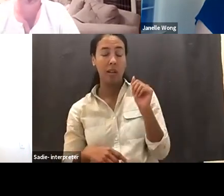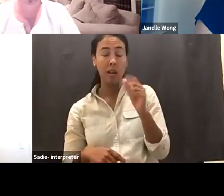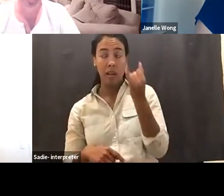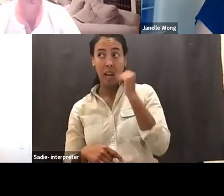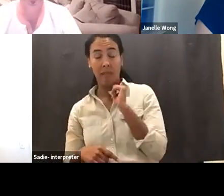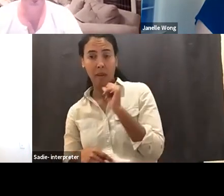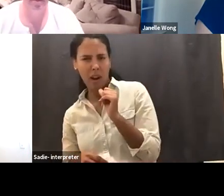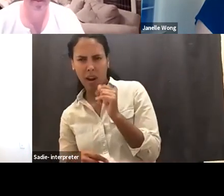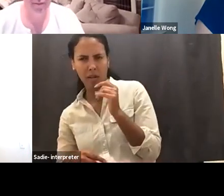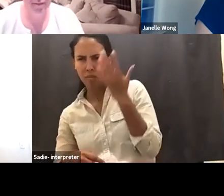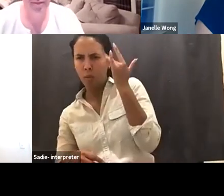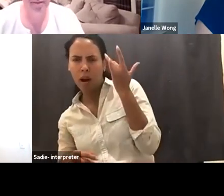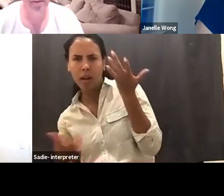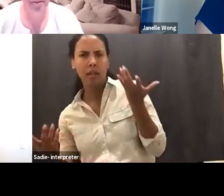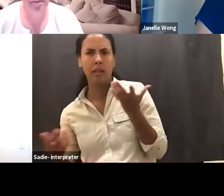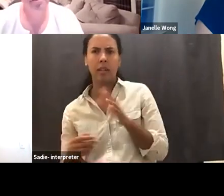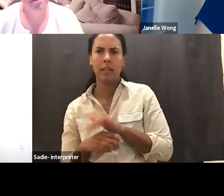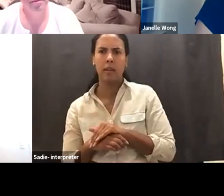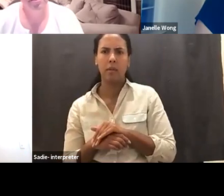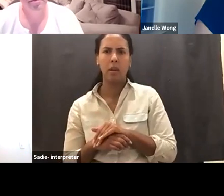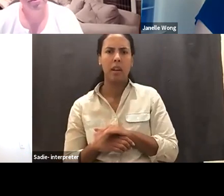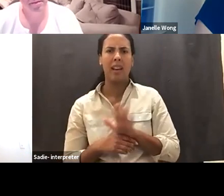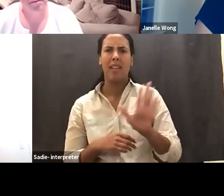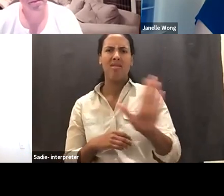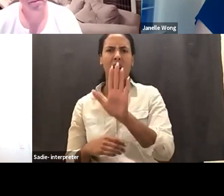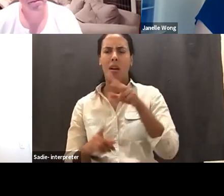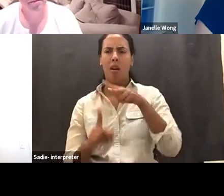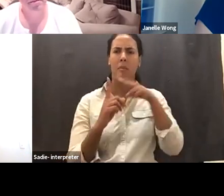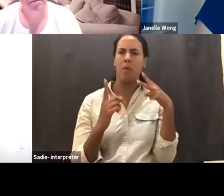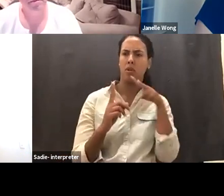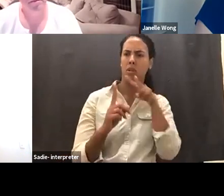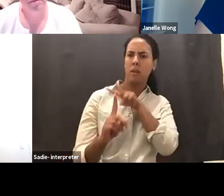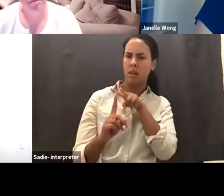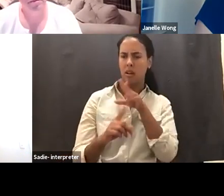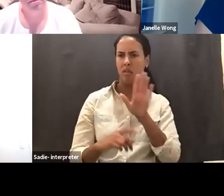came from, or where their beliefs about integration came from. And so